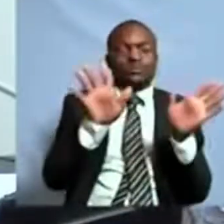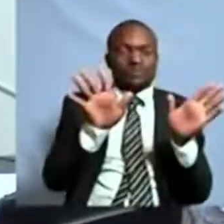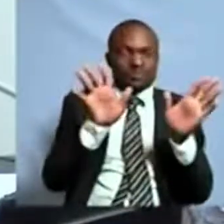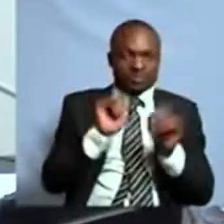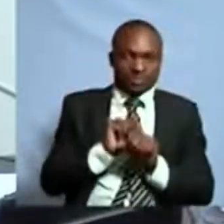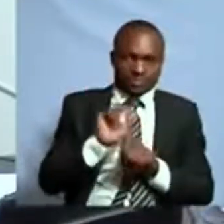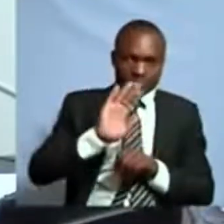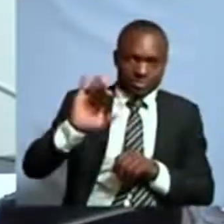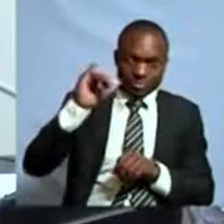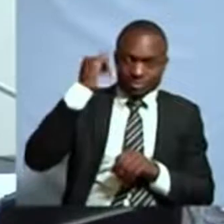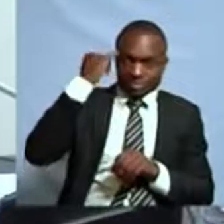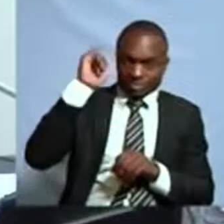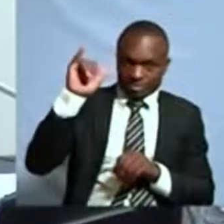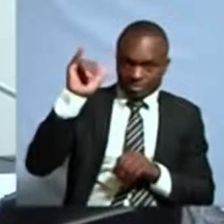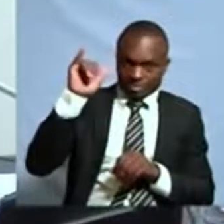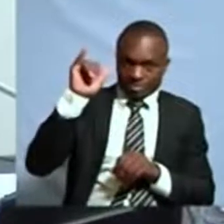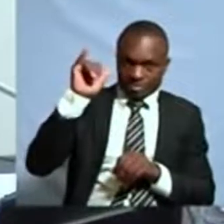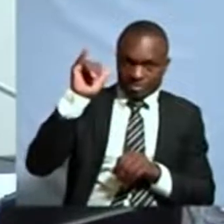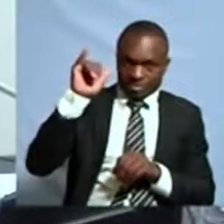her view,